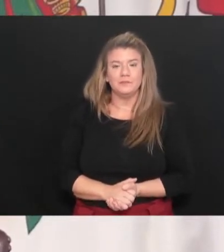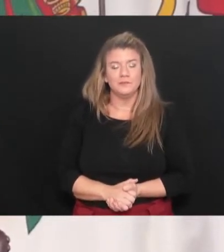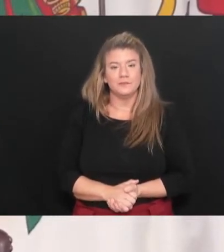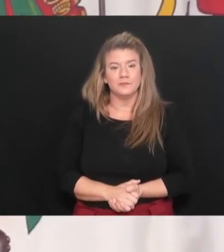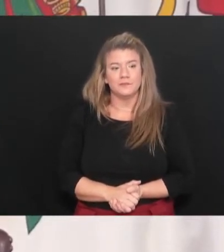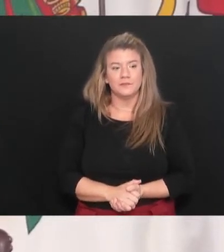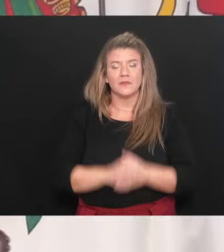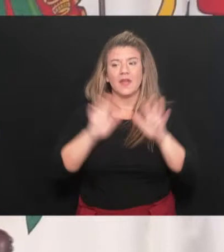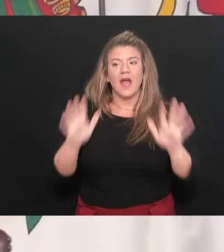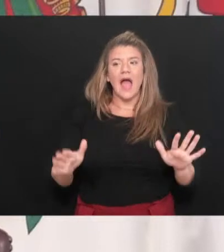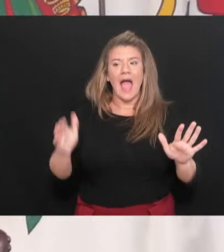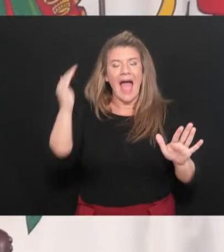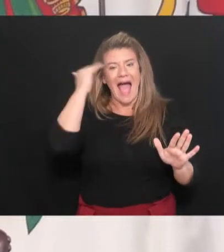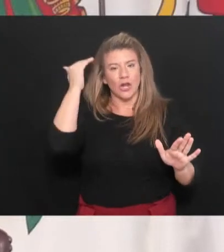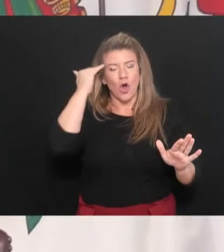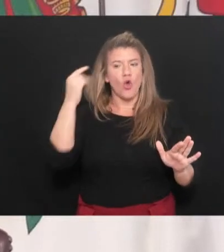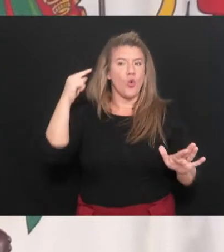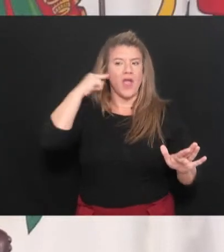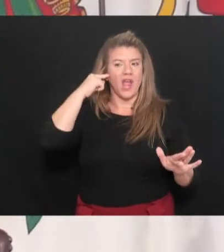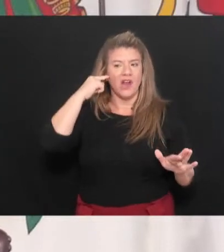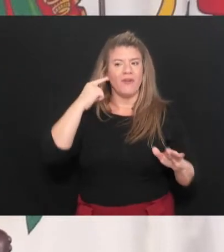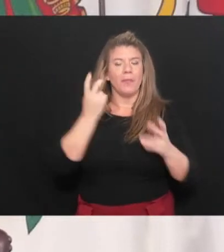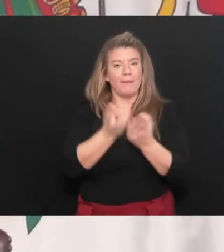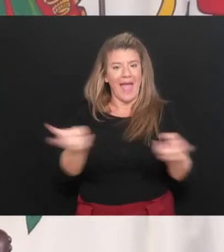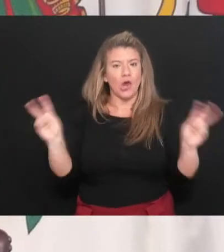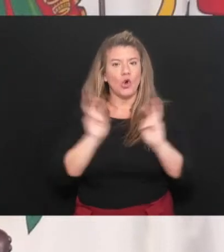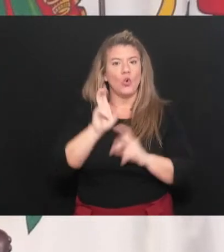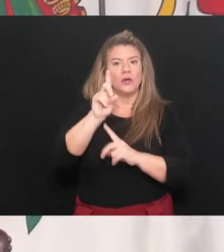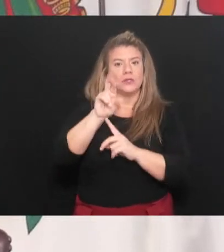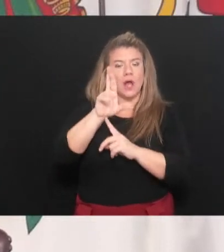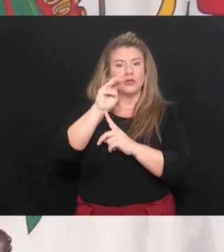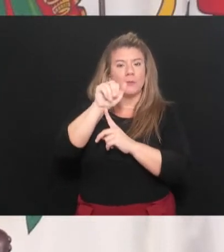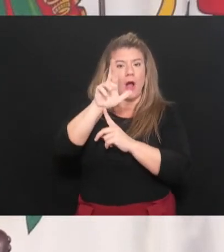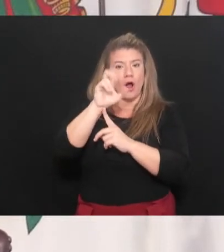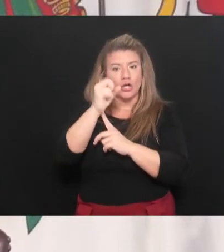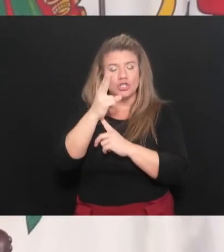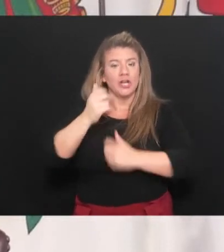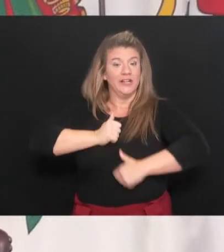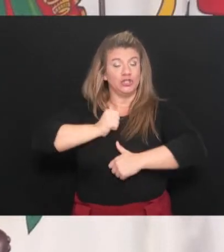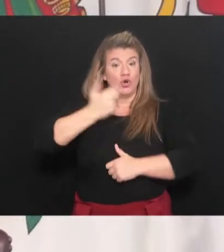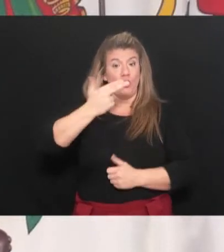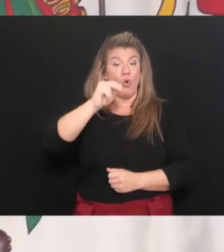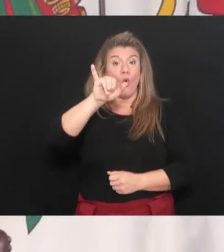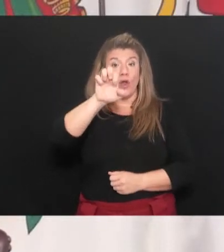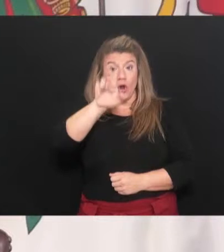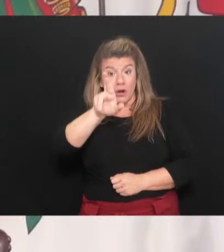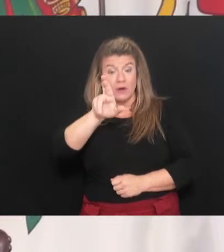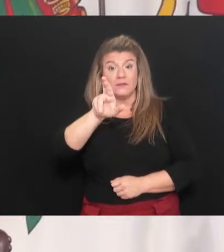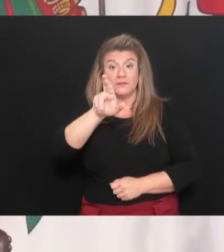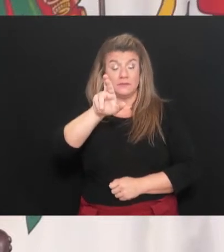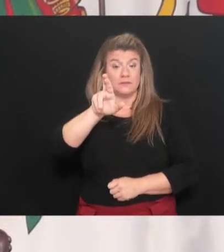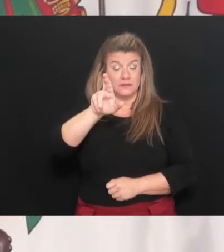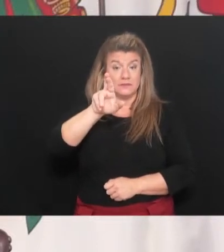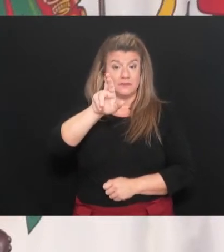I know you'll hear from Dr. Marsh and General Hoyer.